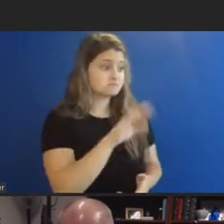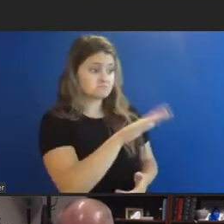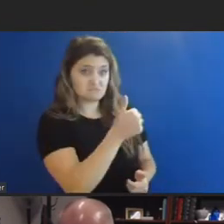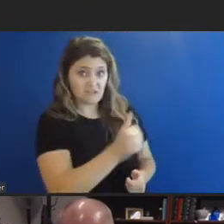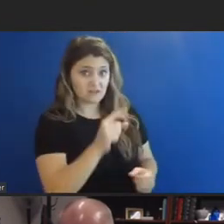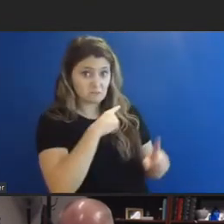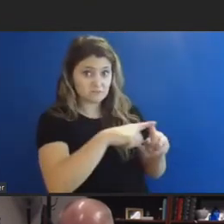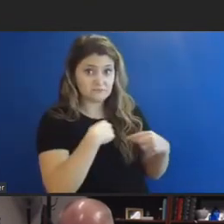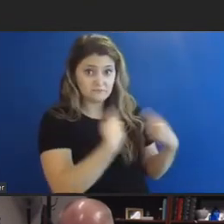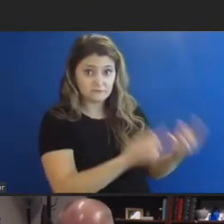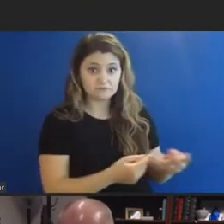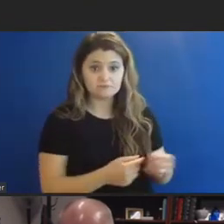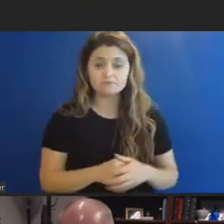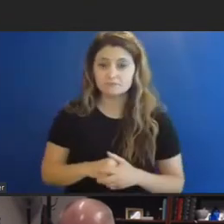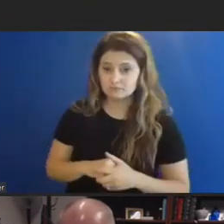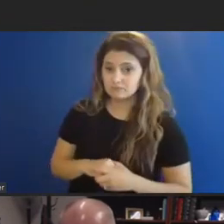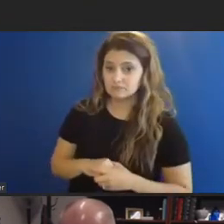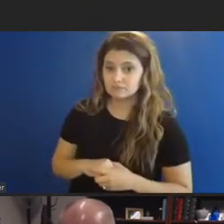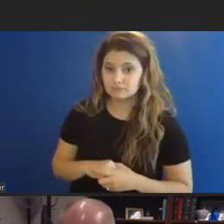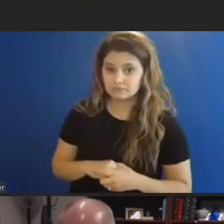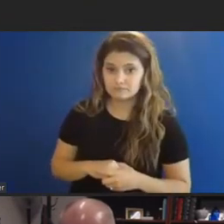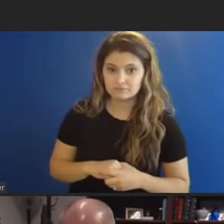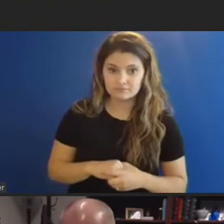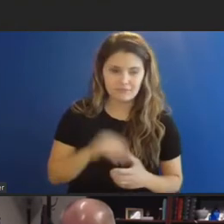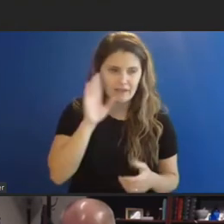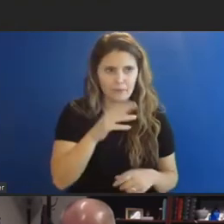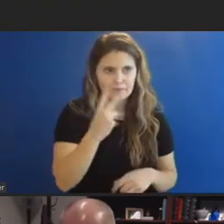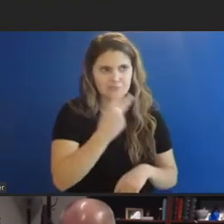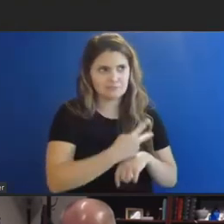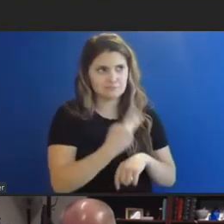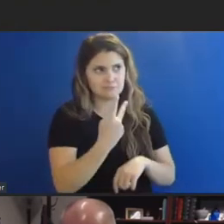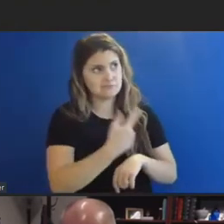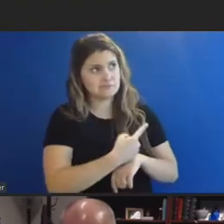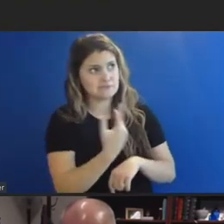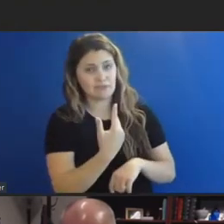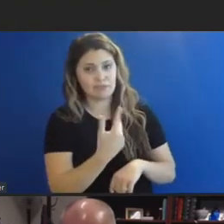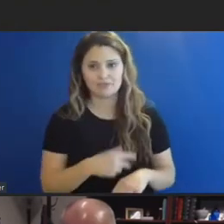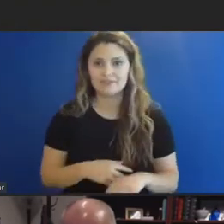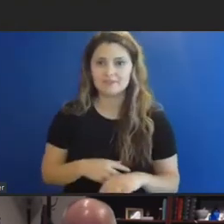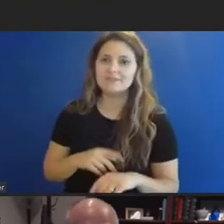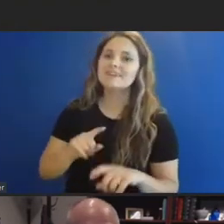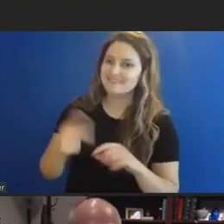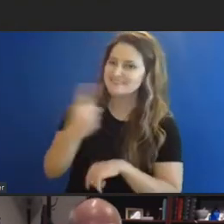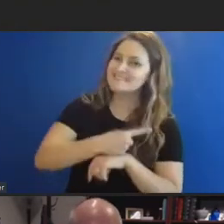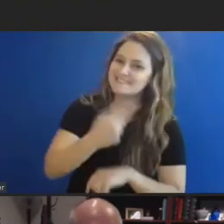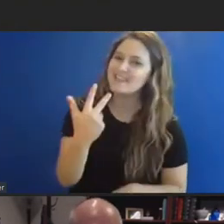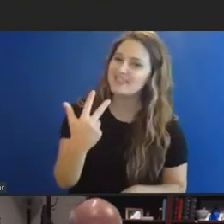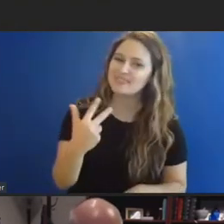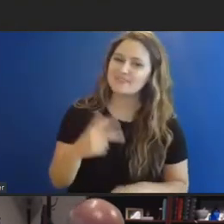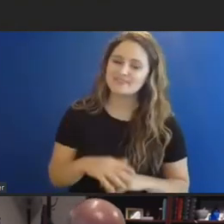cases yet? I know it's only day two or day three, I guess. It's day three, so.